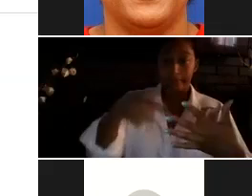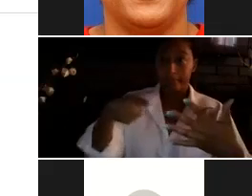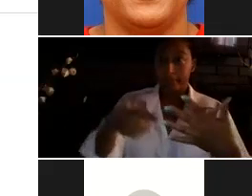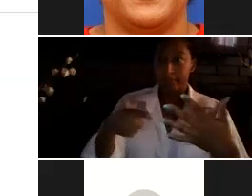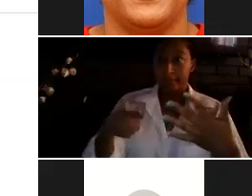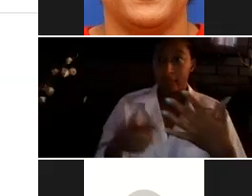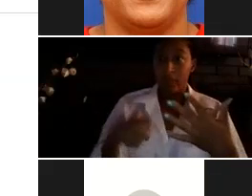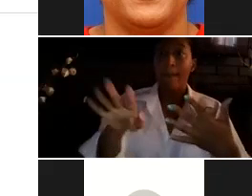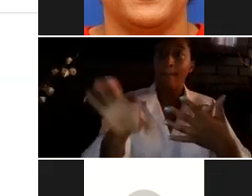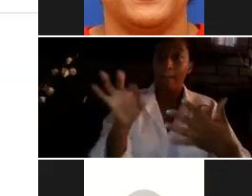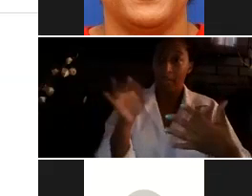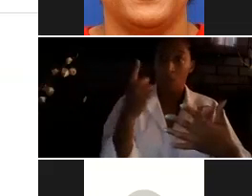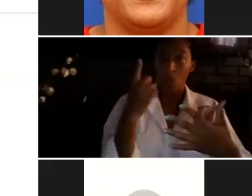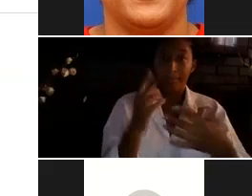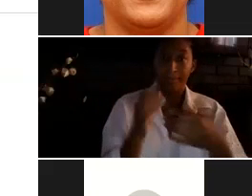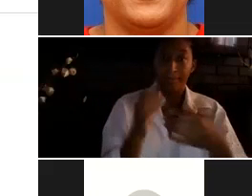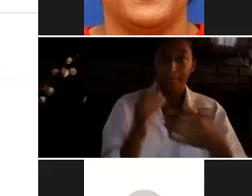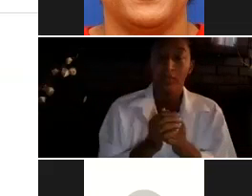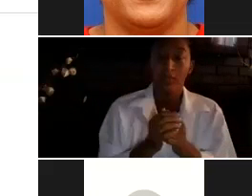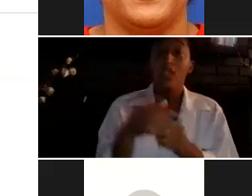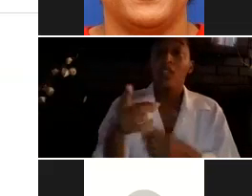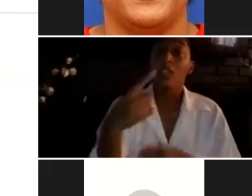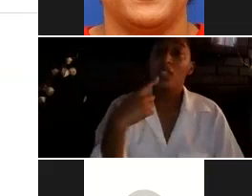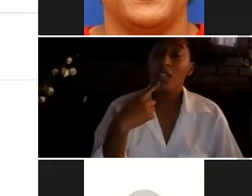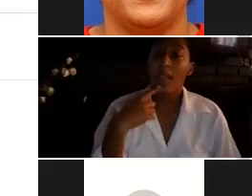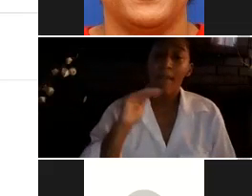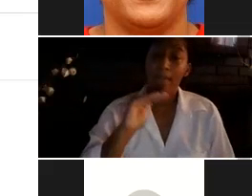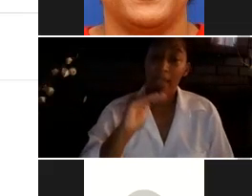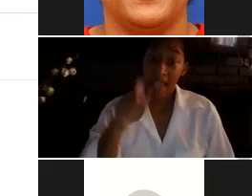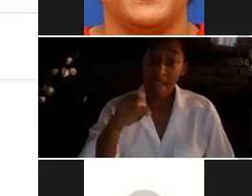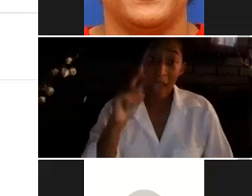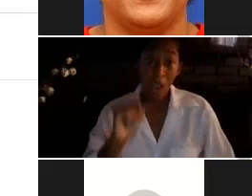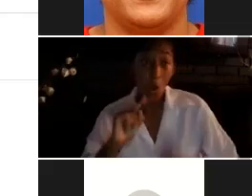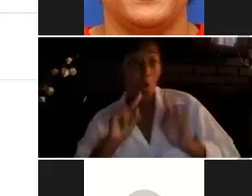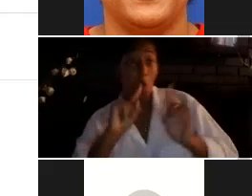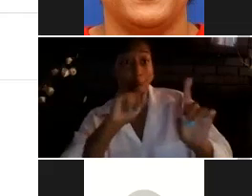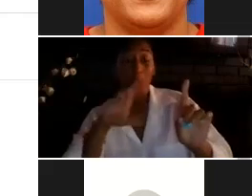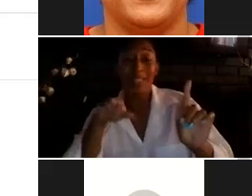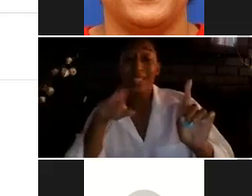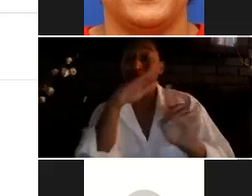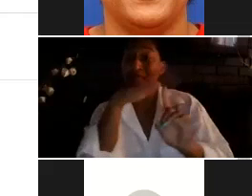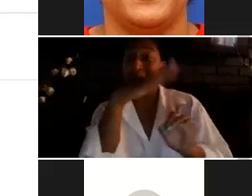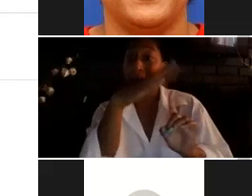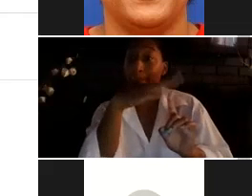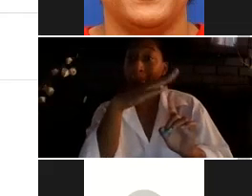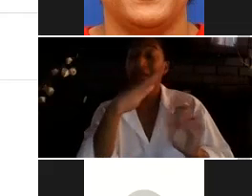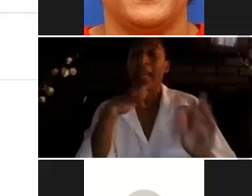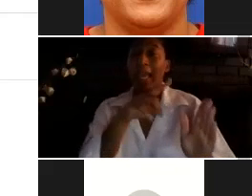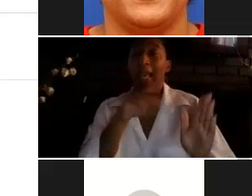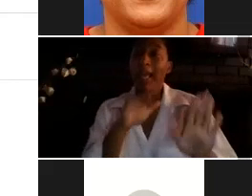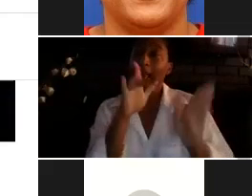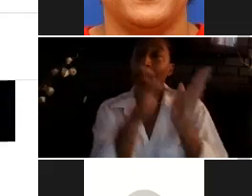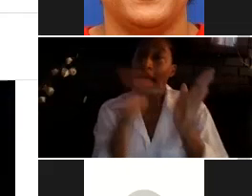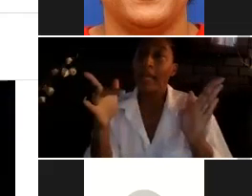in one of the like the titles for astronomy or mechanics or anything like that, and then whatever one pops up, I could just look at it from there.